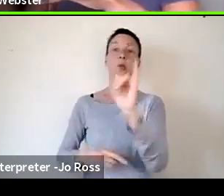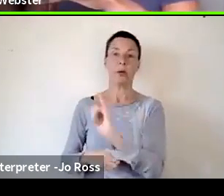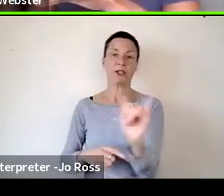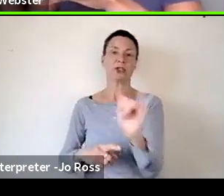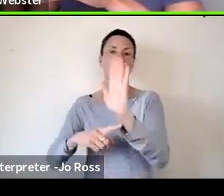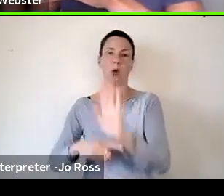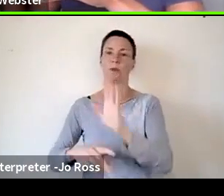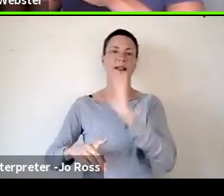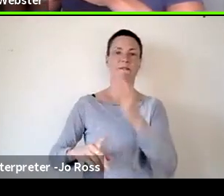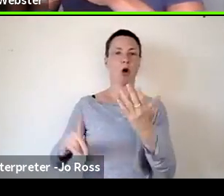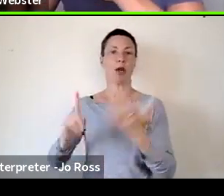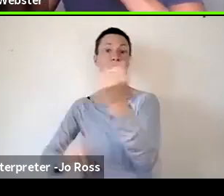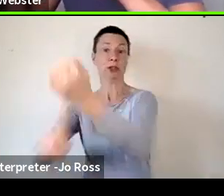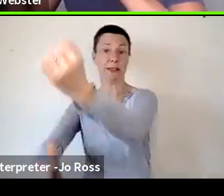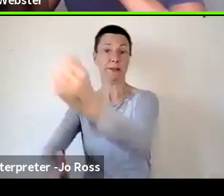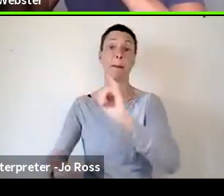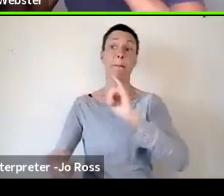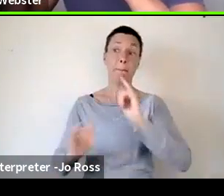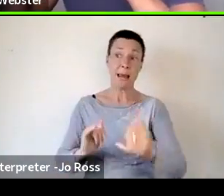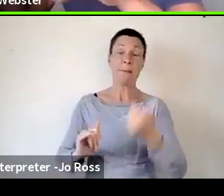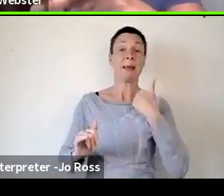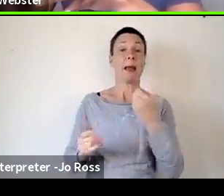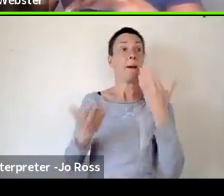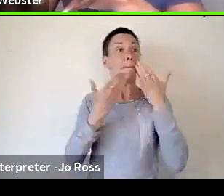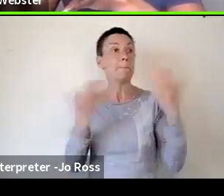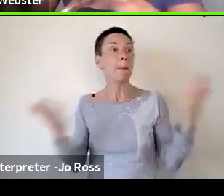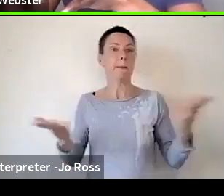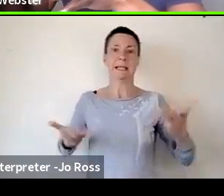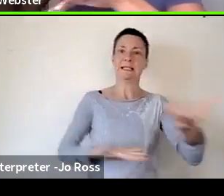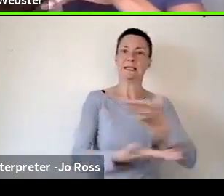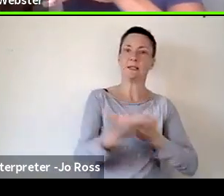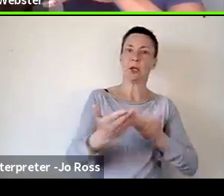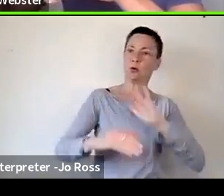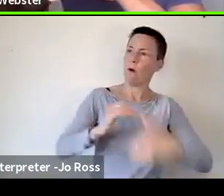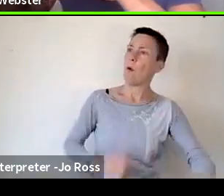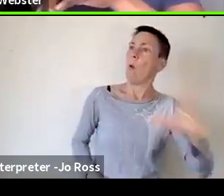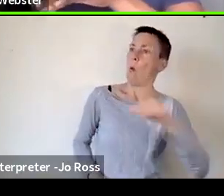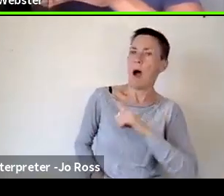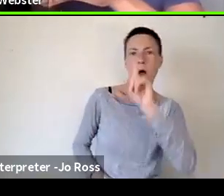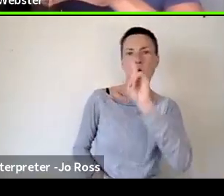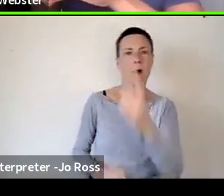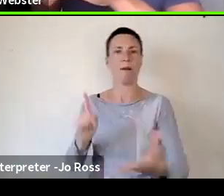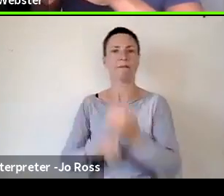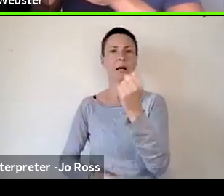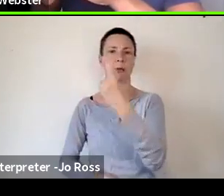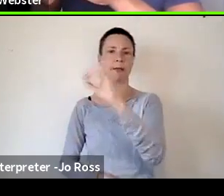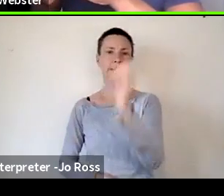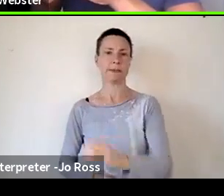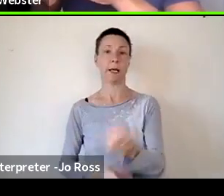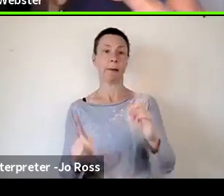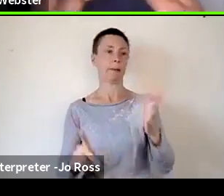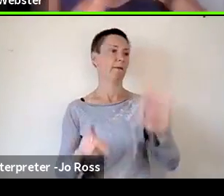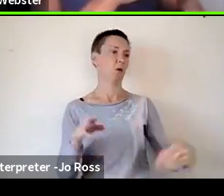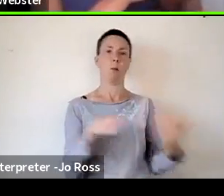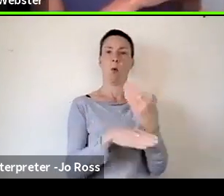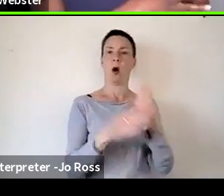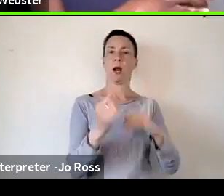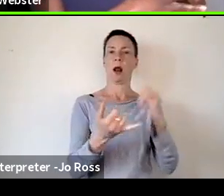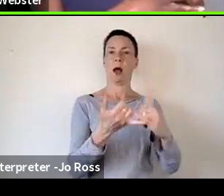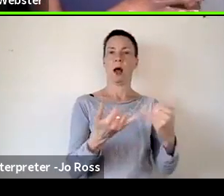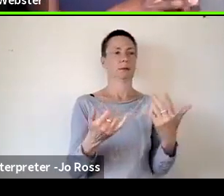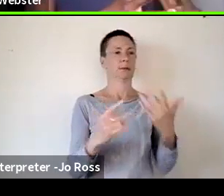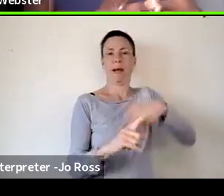next stage actually is a kind of public discussion about why we can't get 20%, you know, people from working class backgrounds or X,